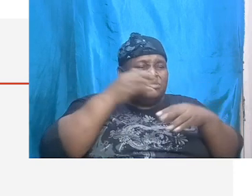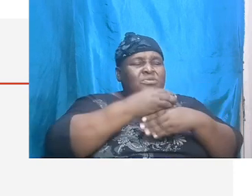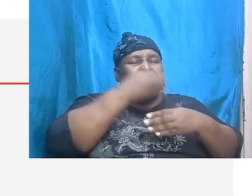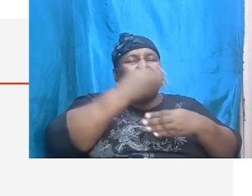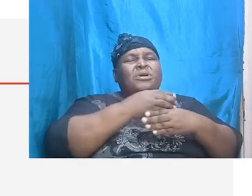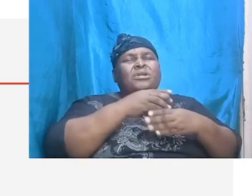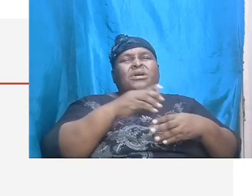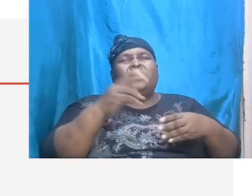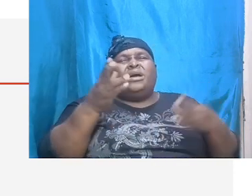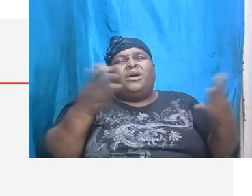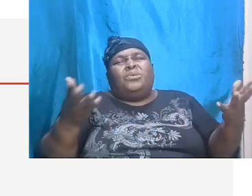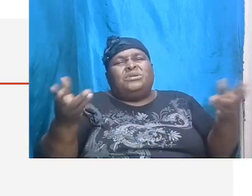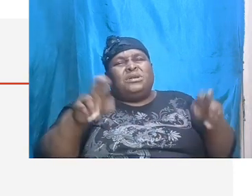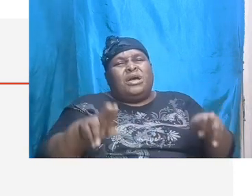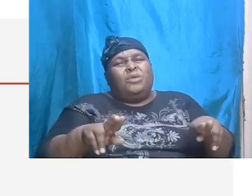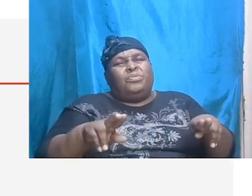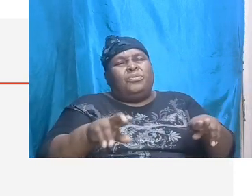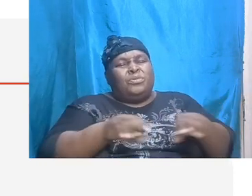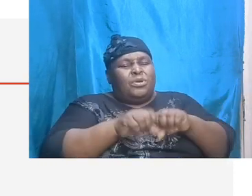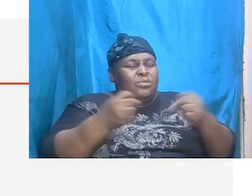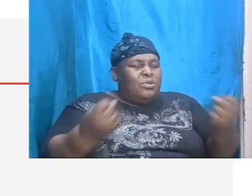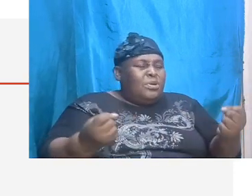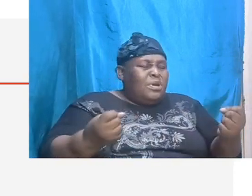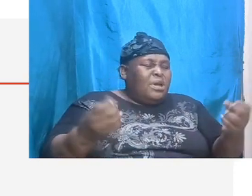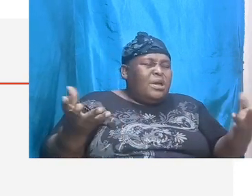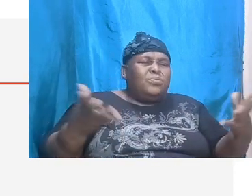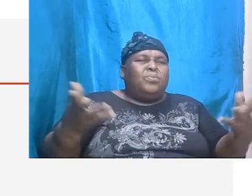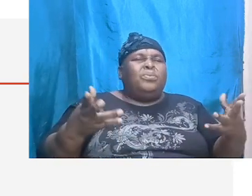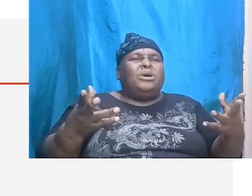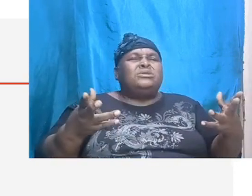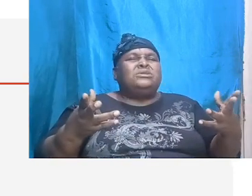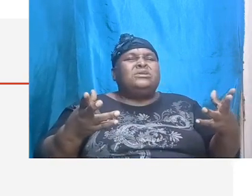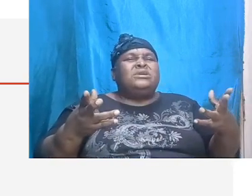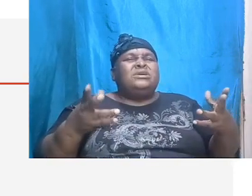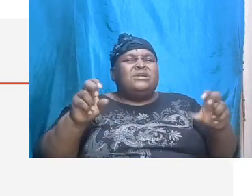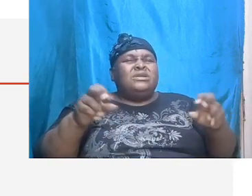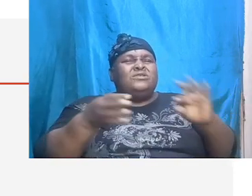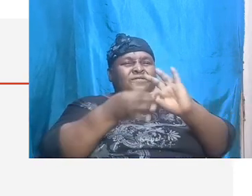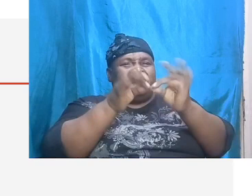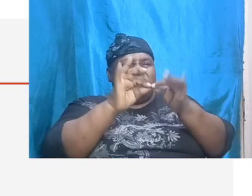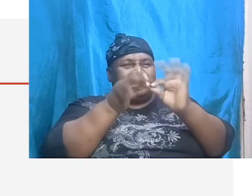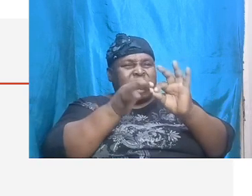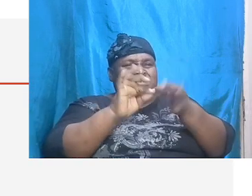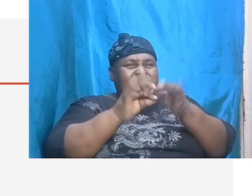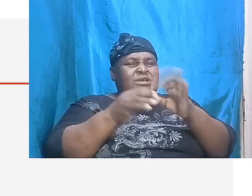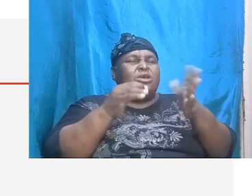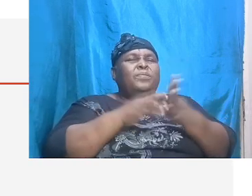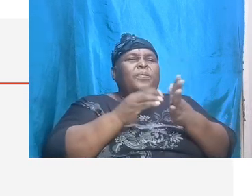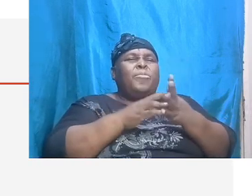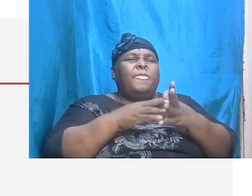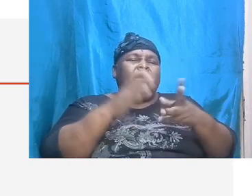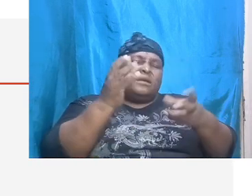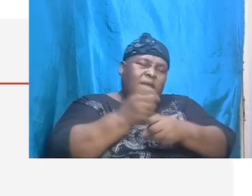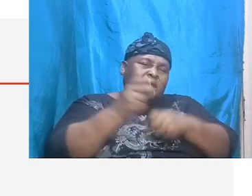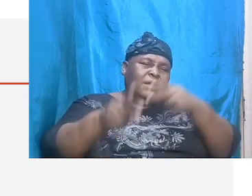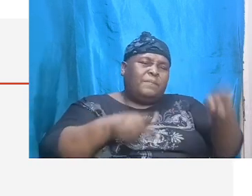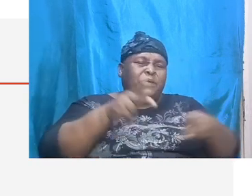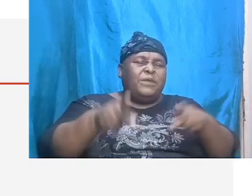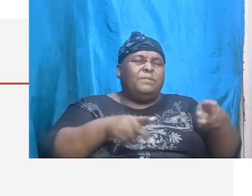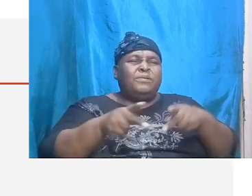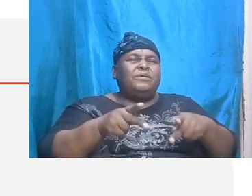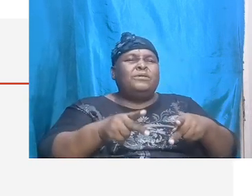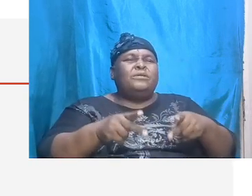were and what was broken down and what needs repairing, he got the people together and he got the people who were good at their particular